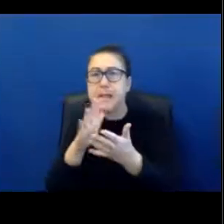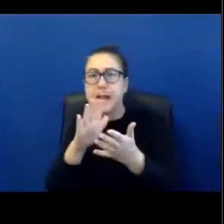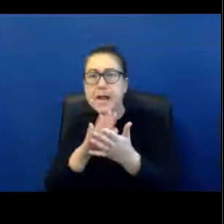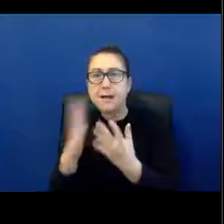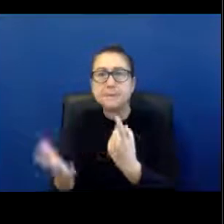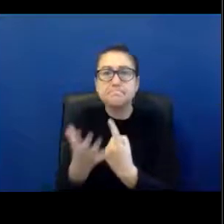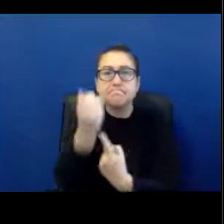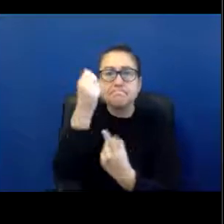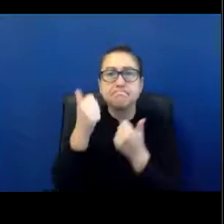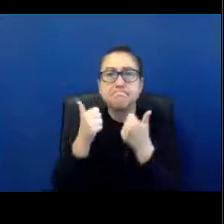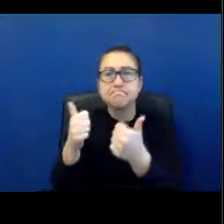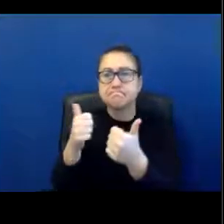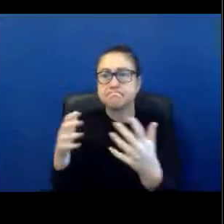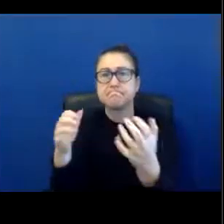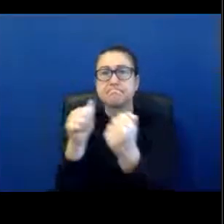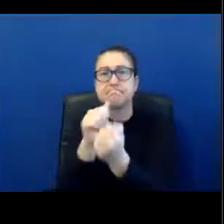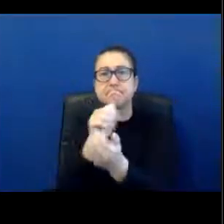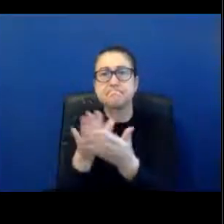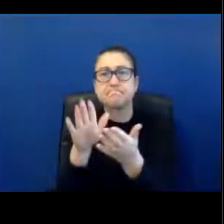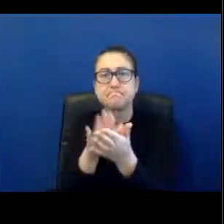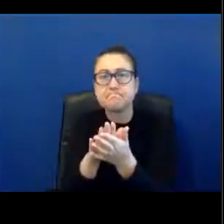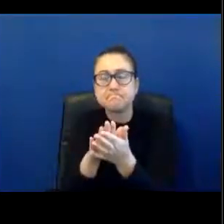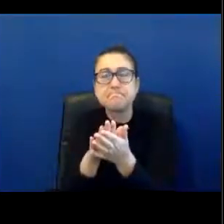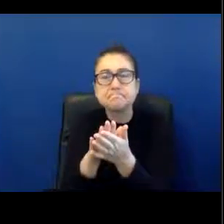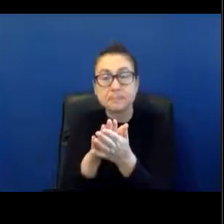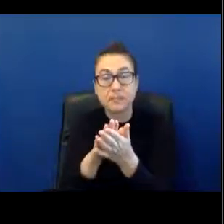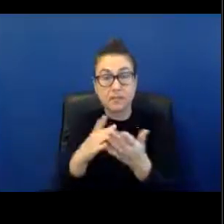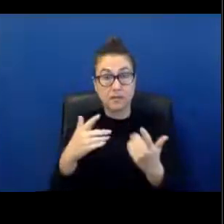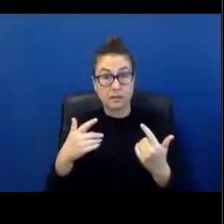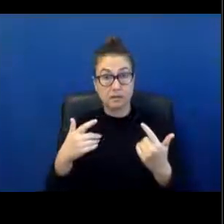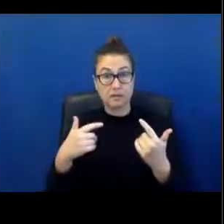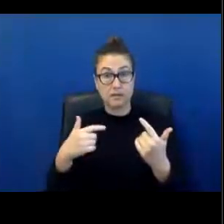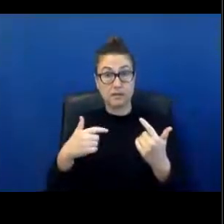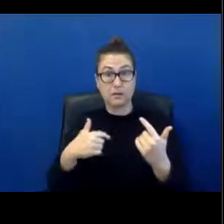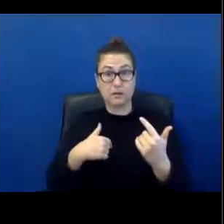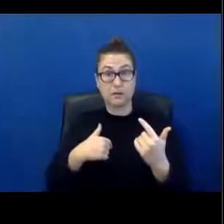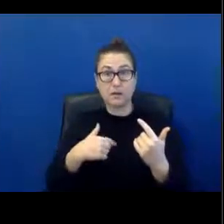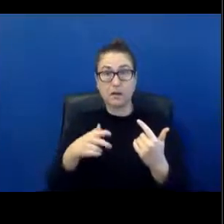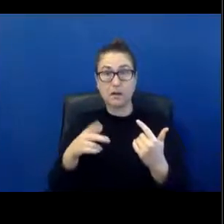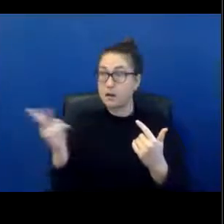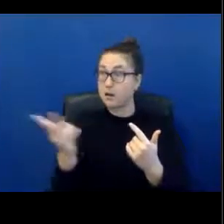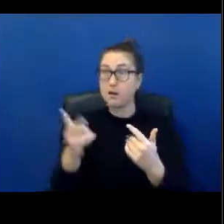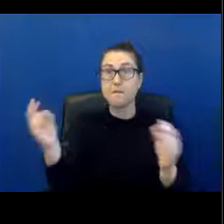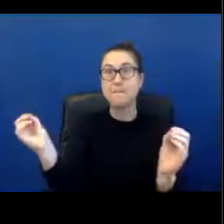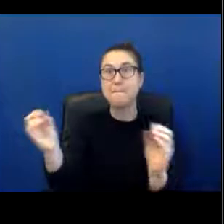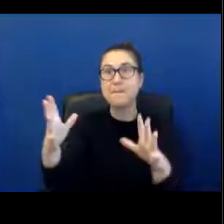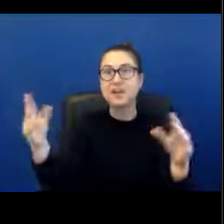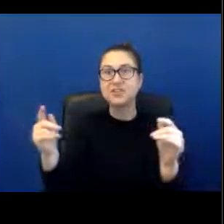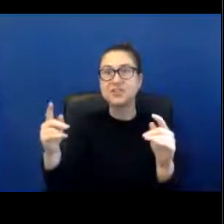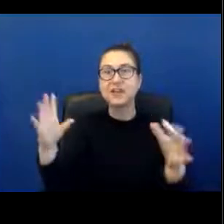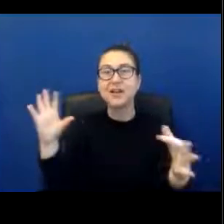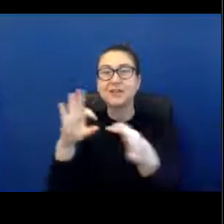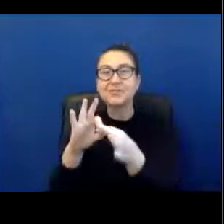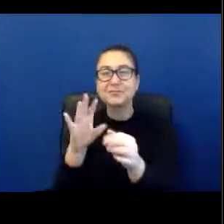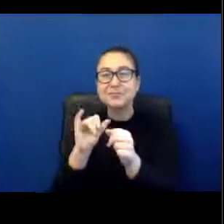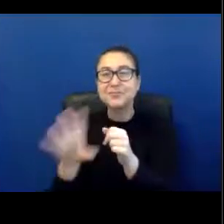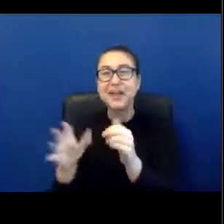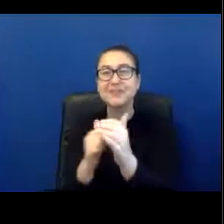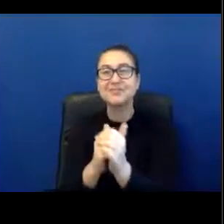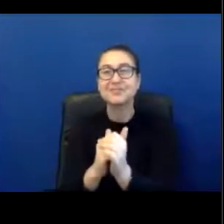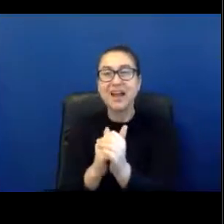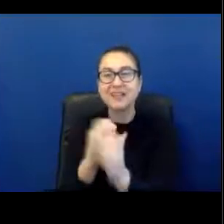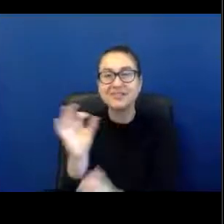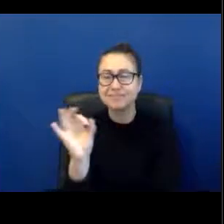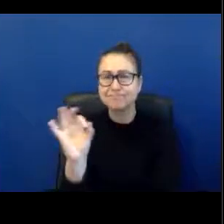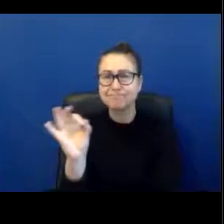important that that I mentioned that we're not trying to turn people into their new best friends, and we're not trying to change people. If